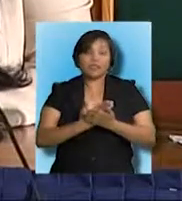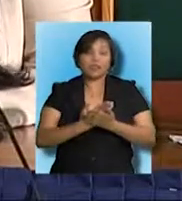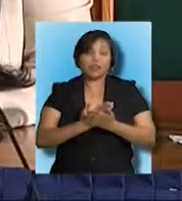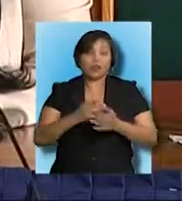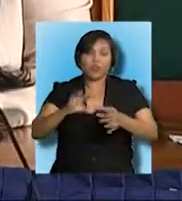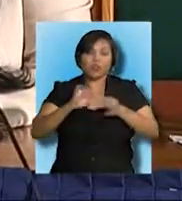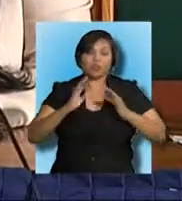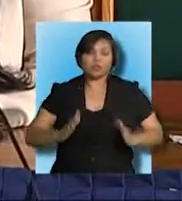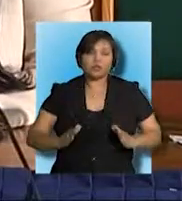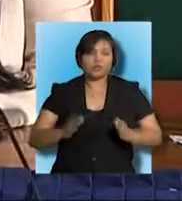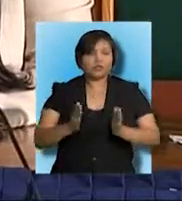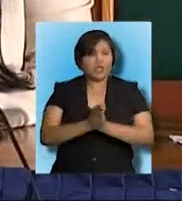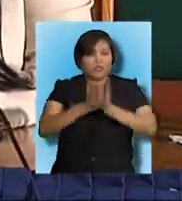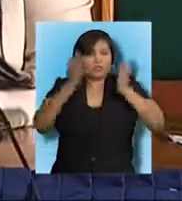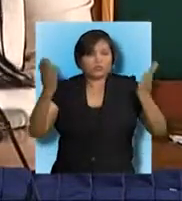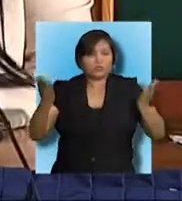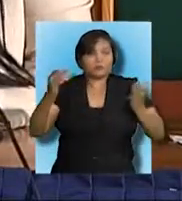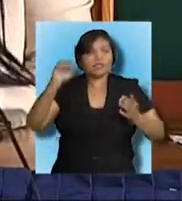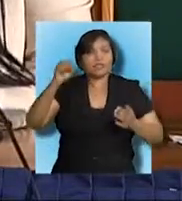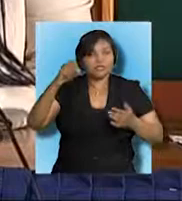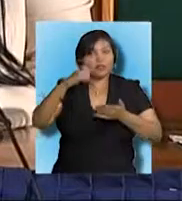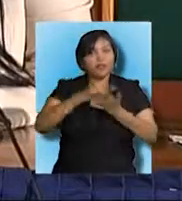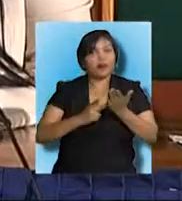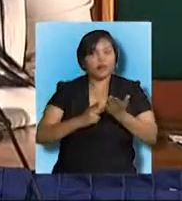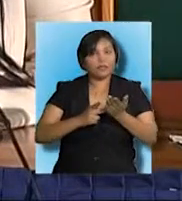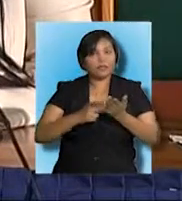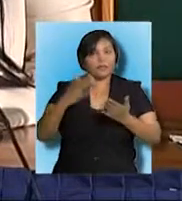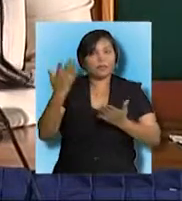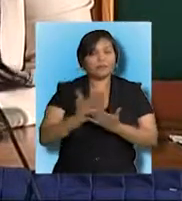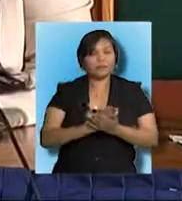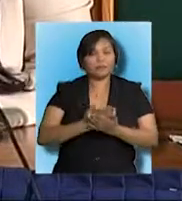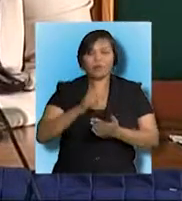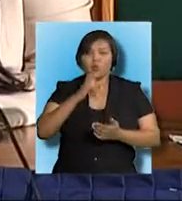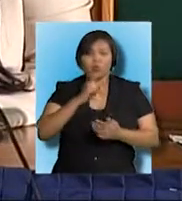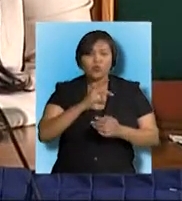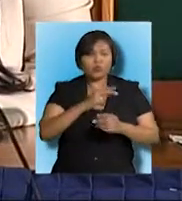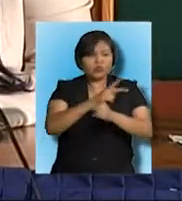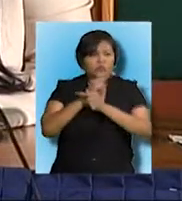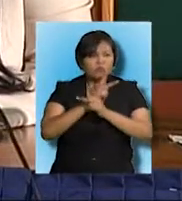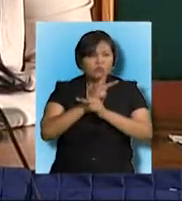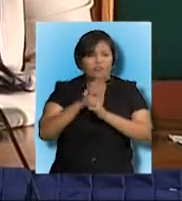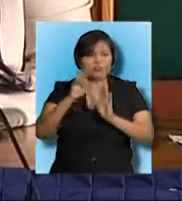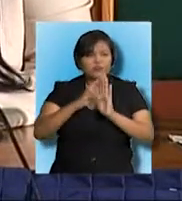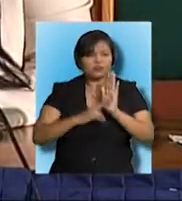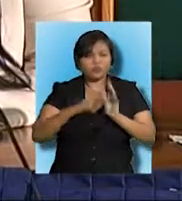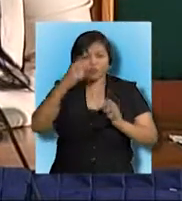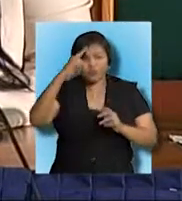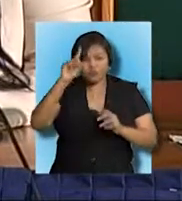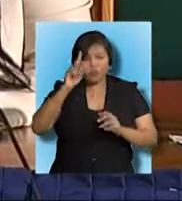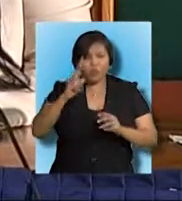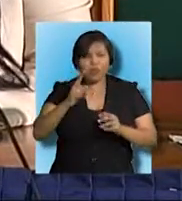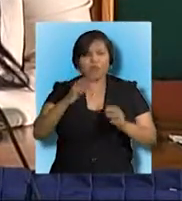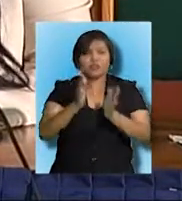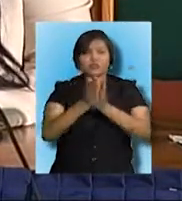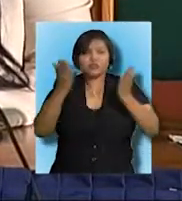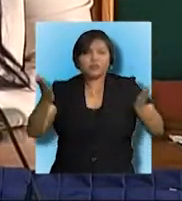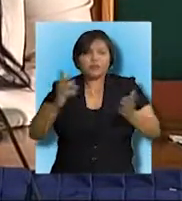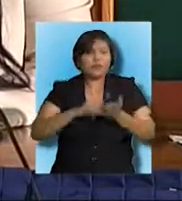in media. But really, who is regulating the newspaper? What happens